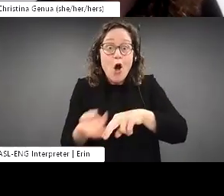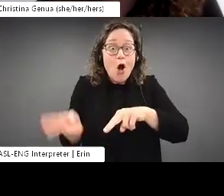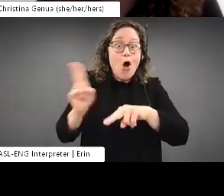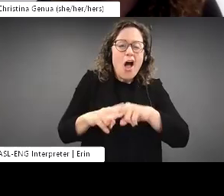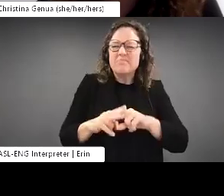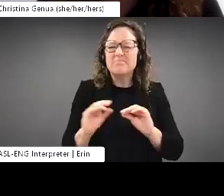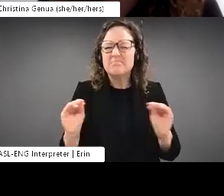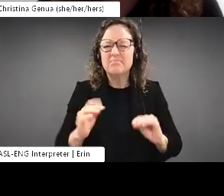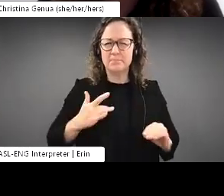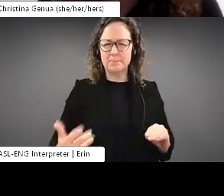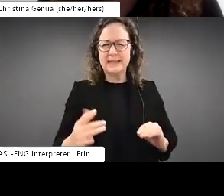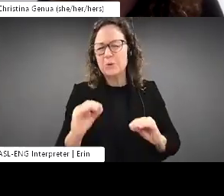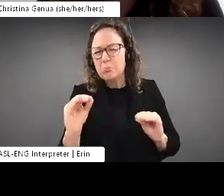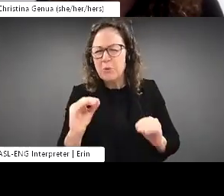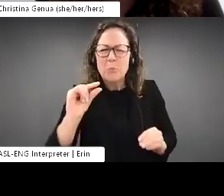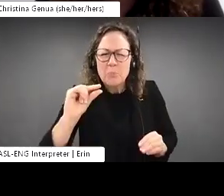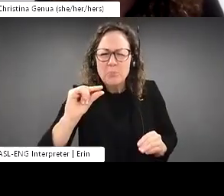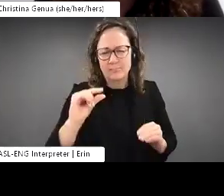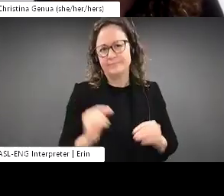in a checking account.